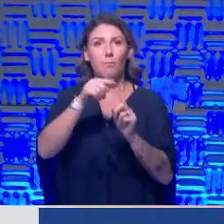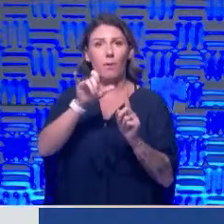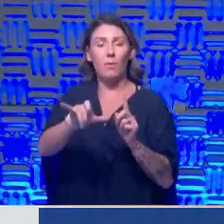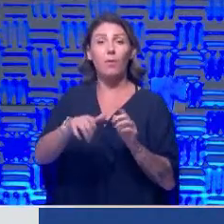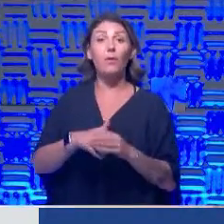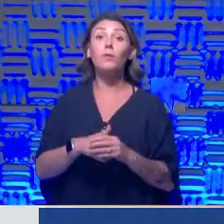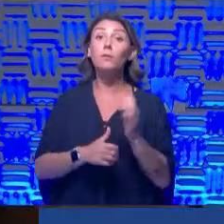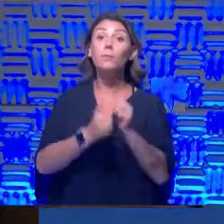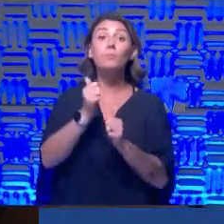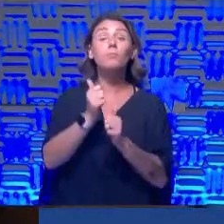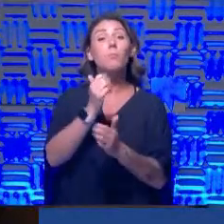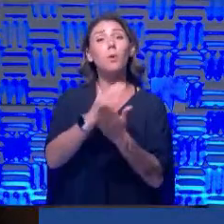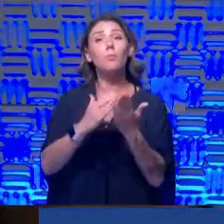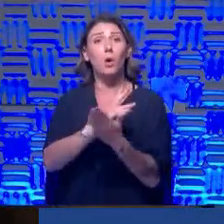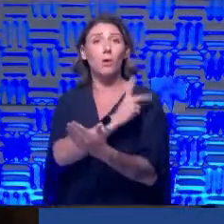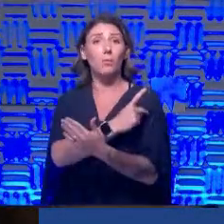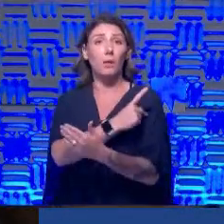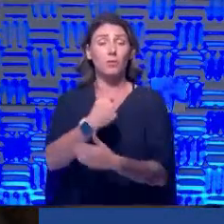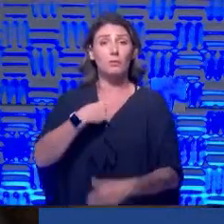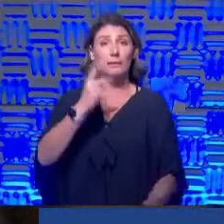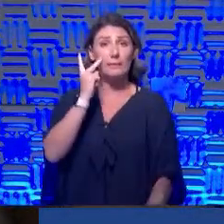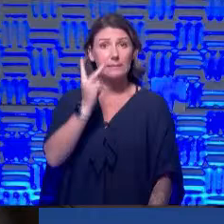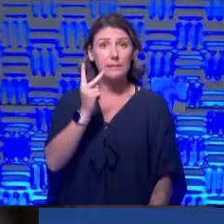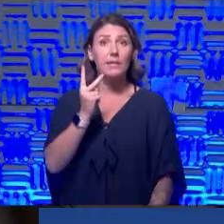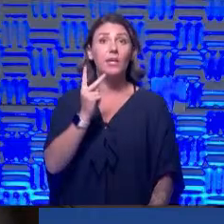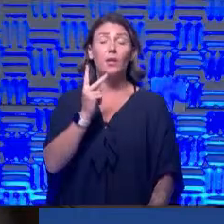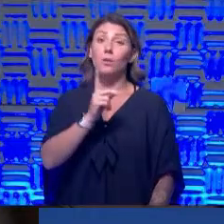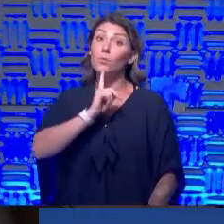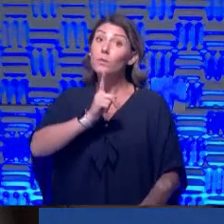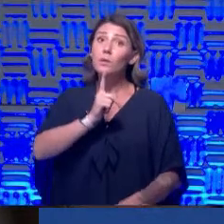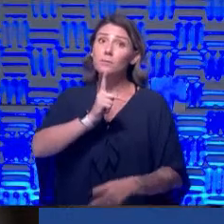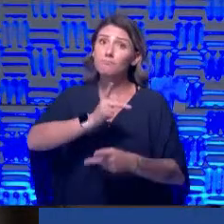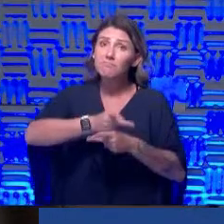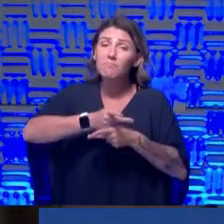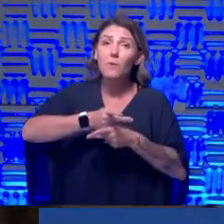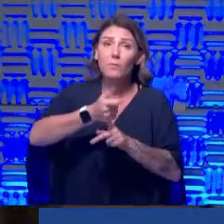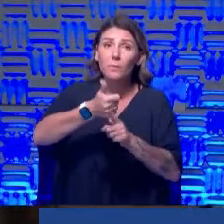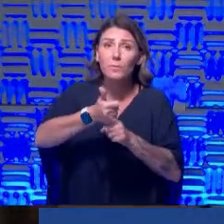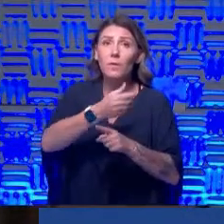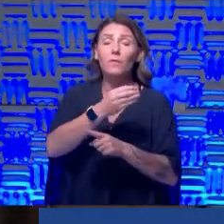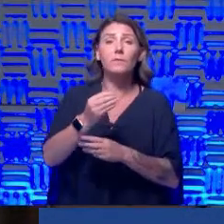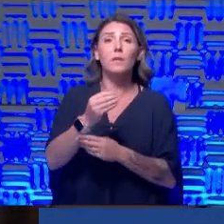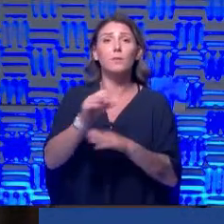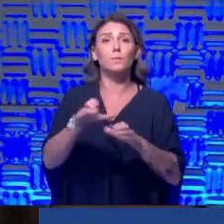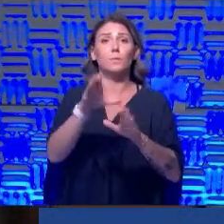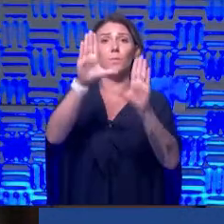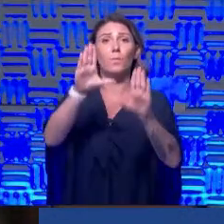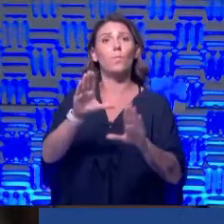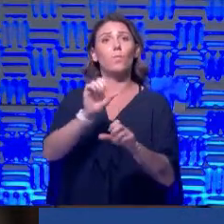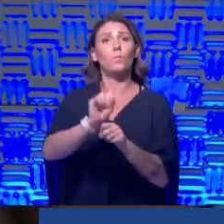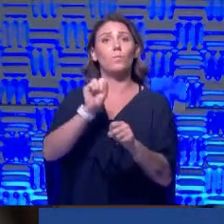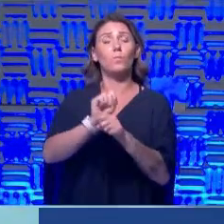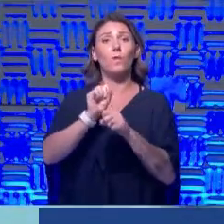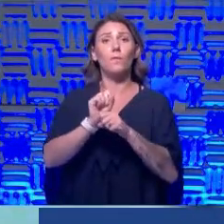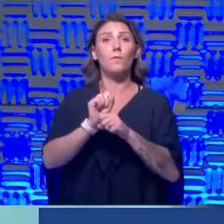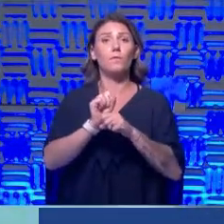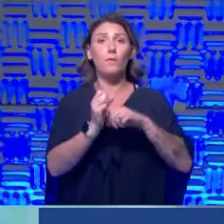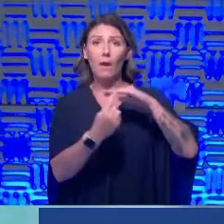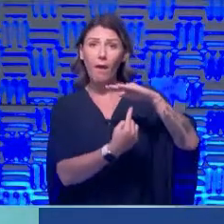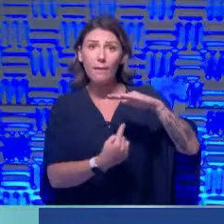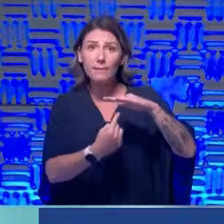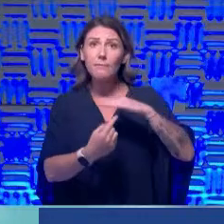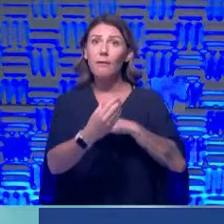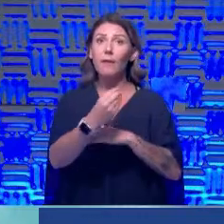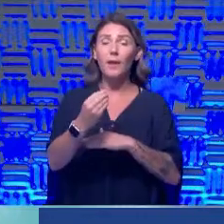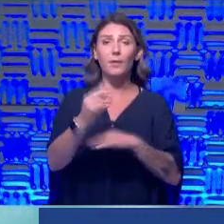part, the patients that I've seen are taking it seriously, and they're doing a great job of isolating